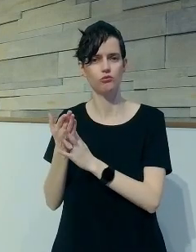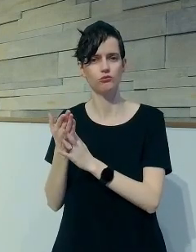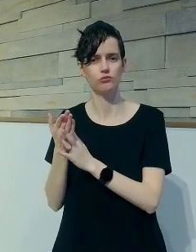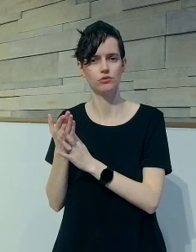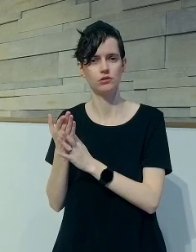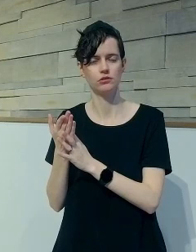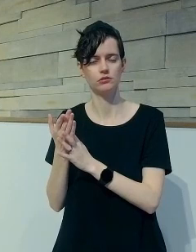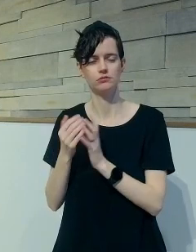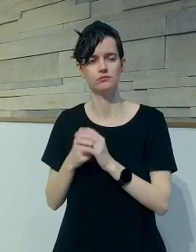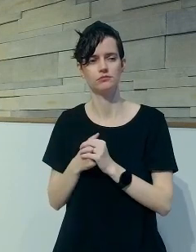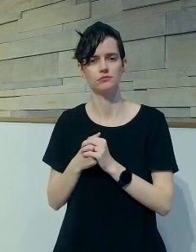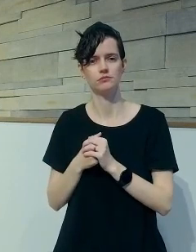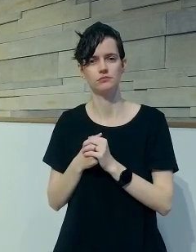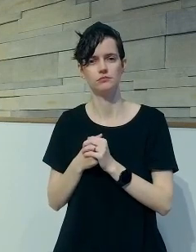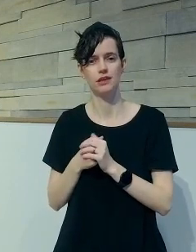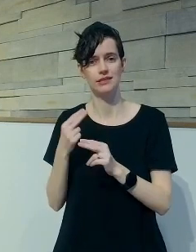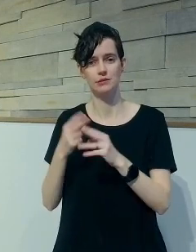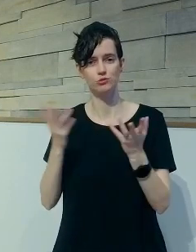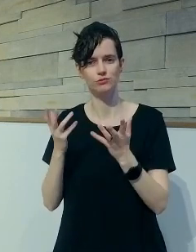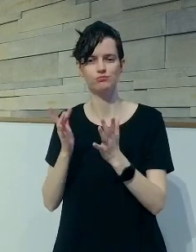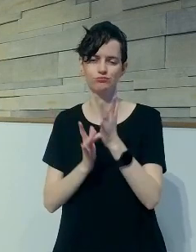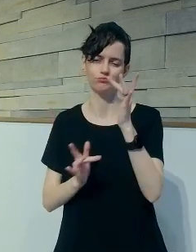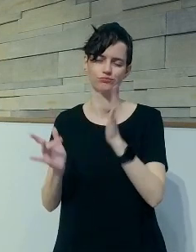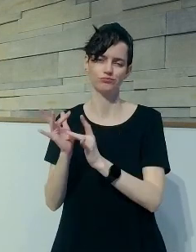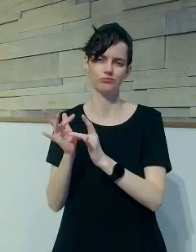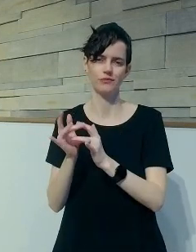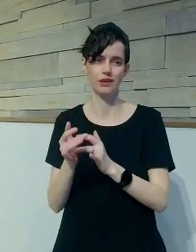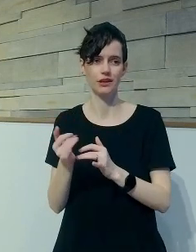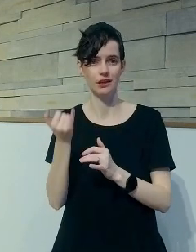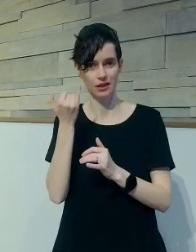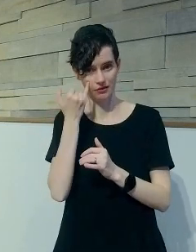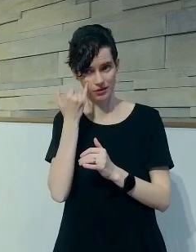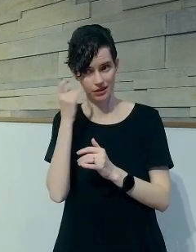test. His name is Jesus. And